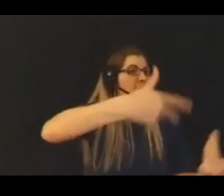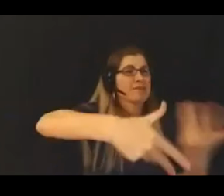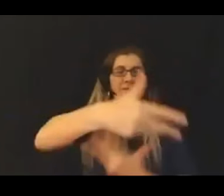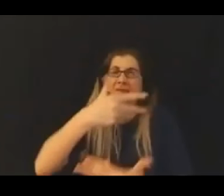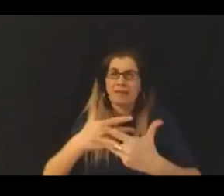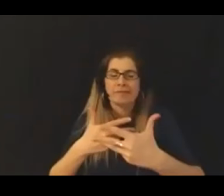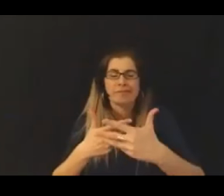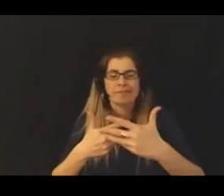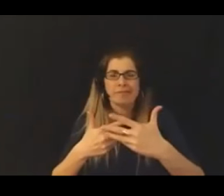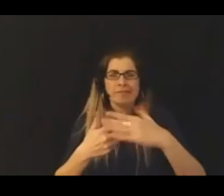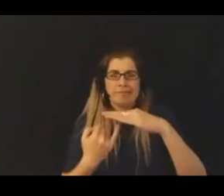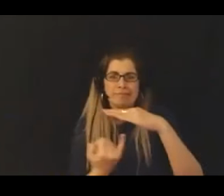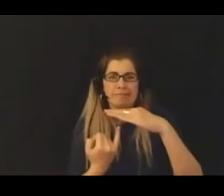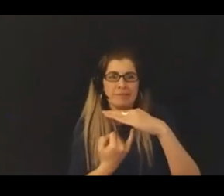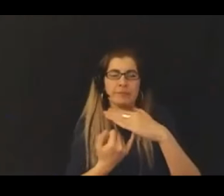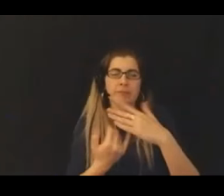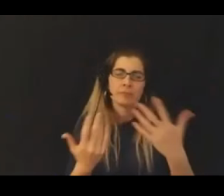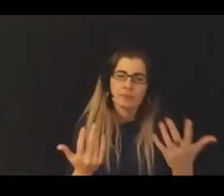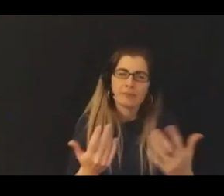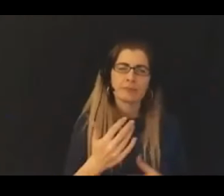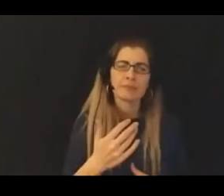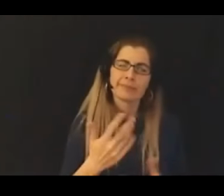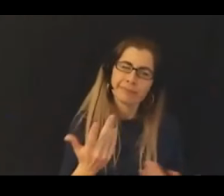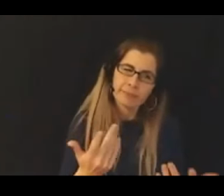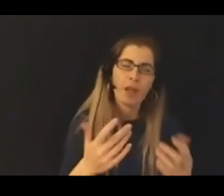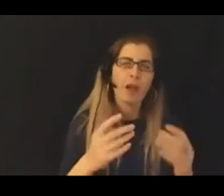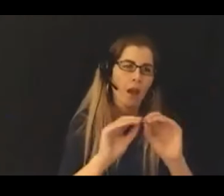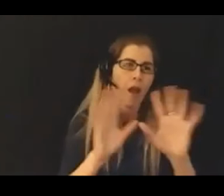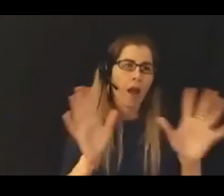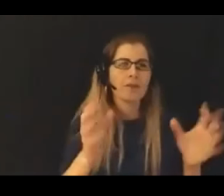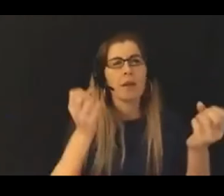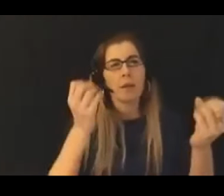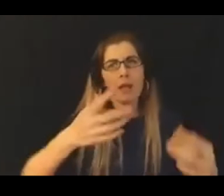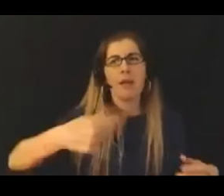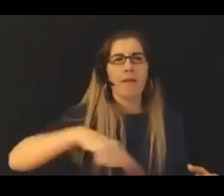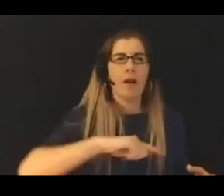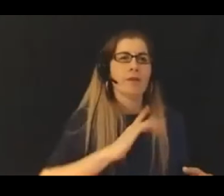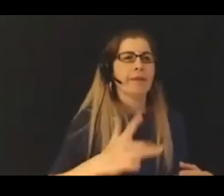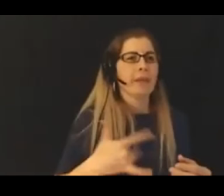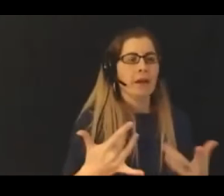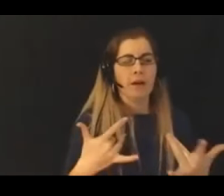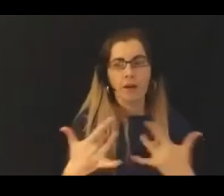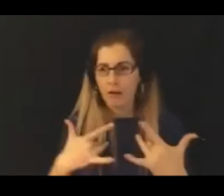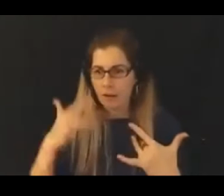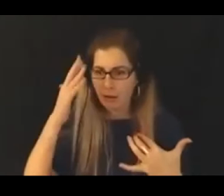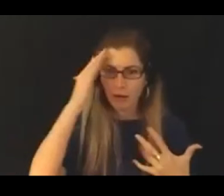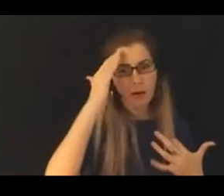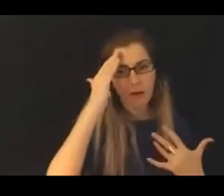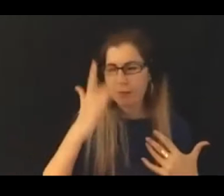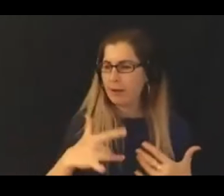so it's not surprising that so many of us are feeling anxious, feeling depressed, feeling